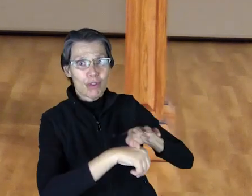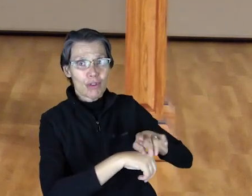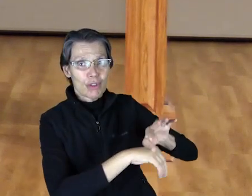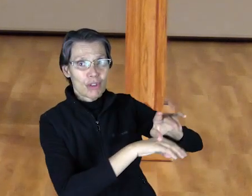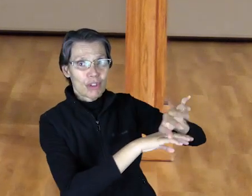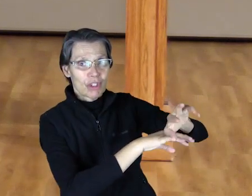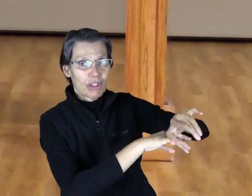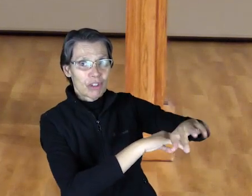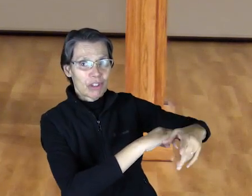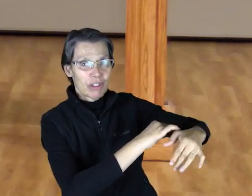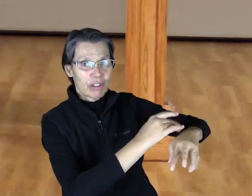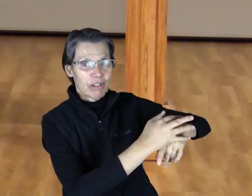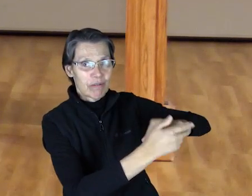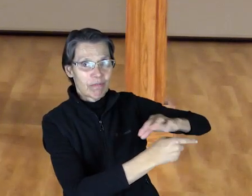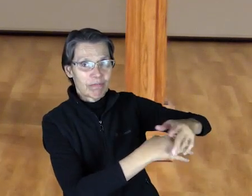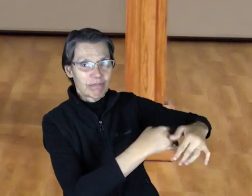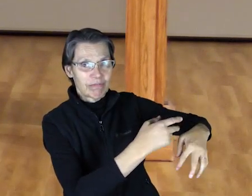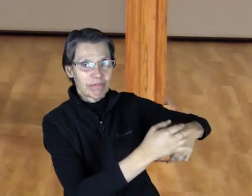jungle.